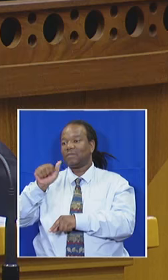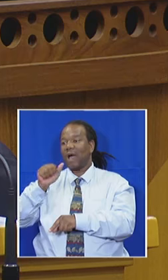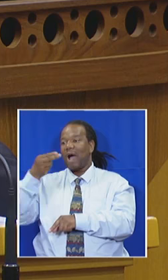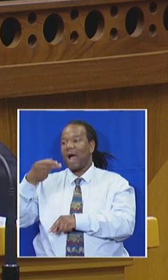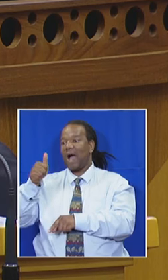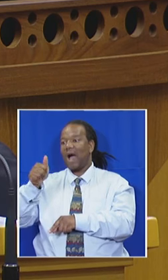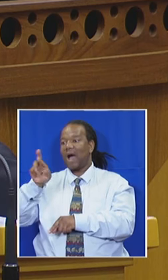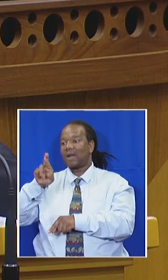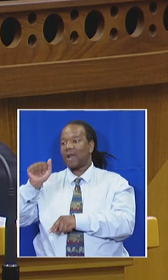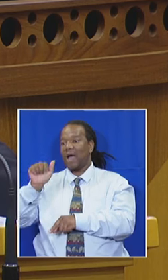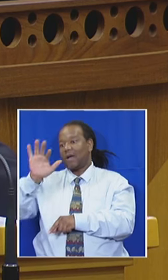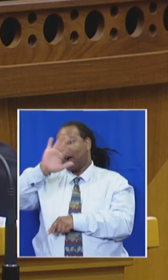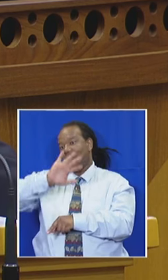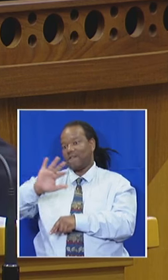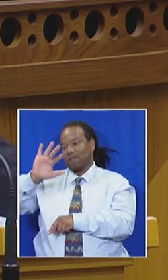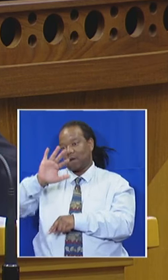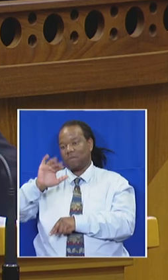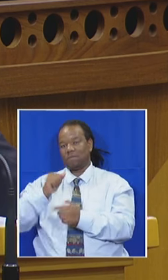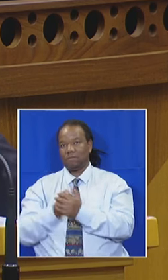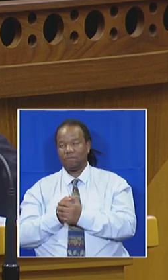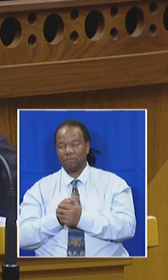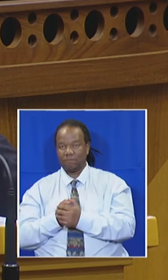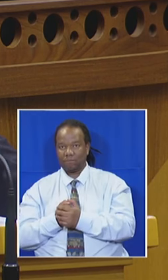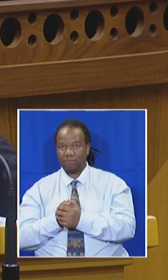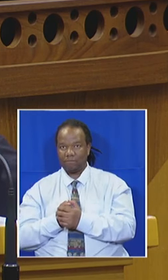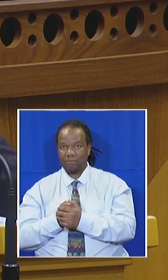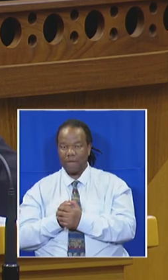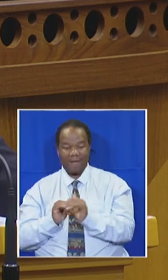As we celebrate the advancement of women,